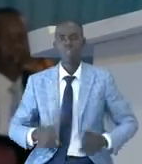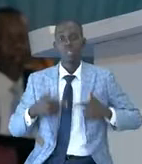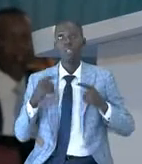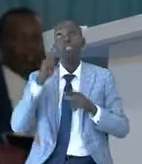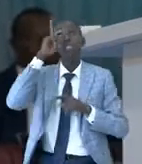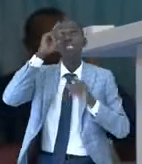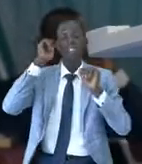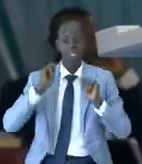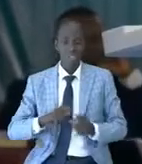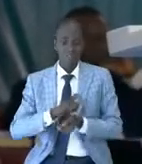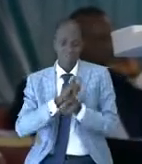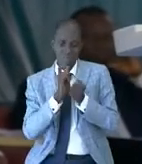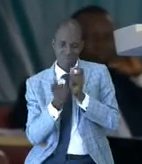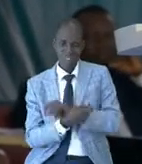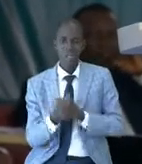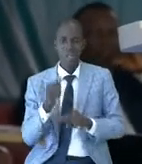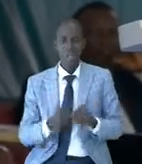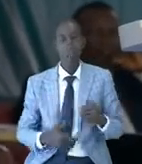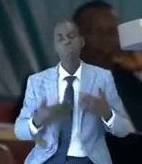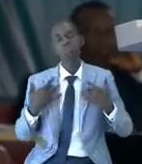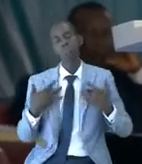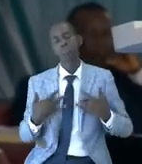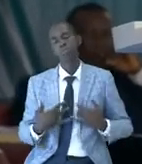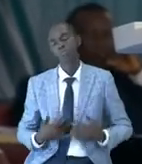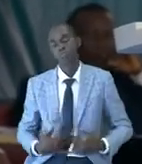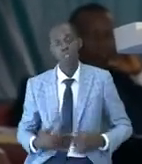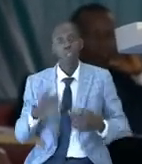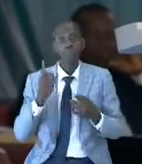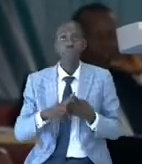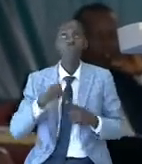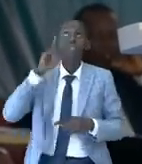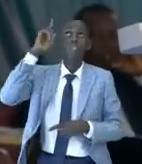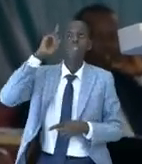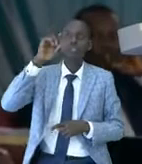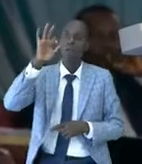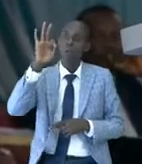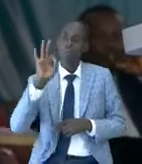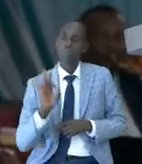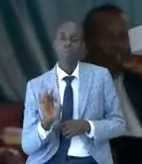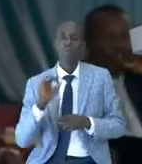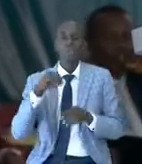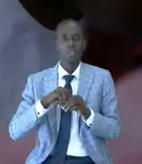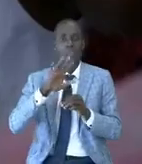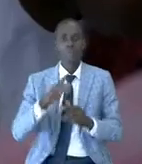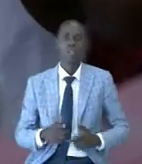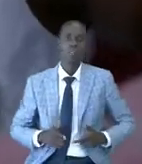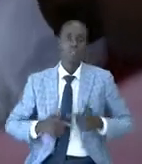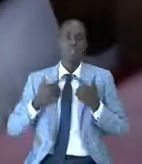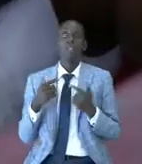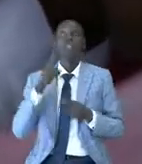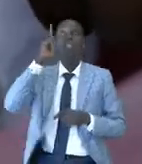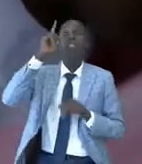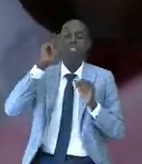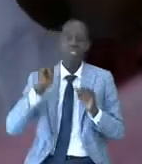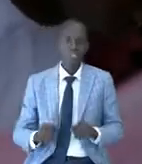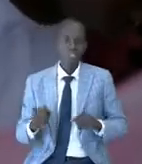can turn every disappointment to his appointment in your life. It can